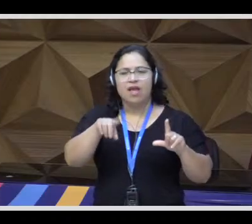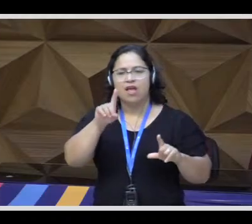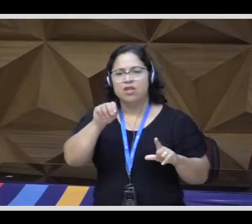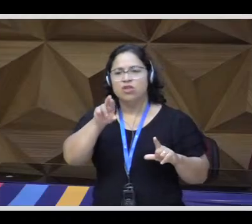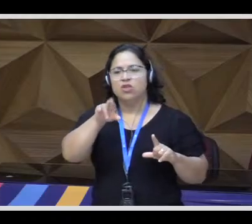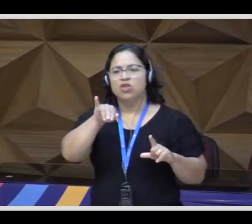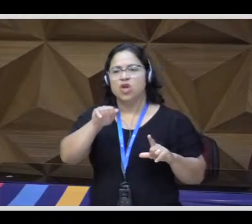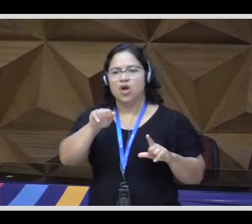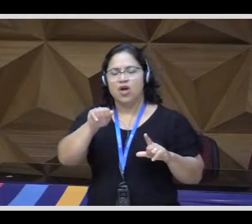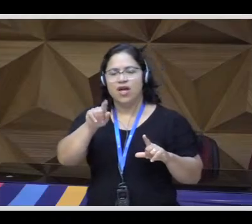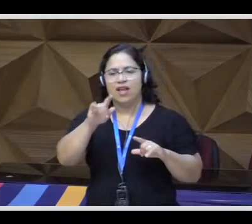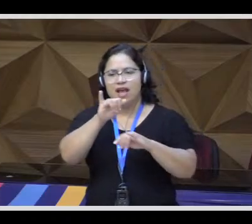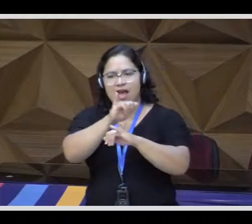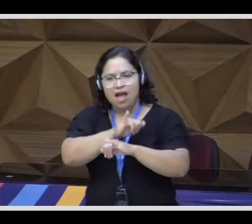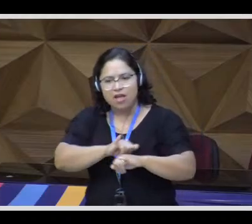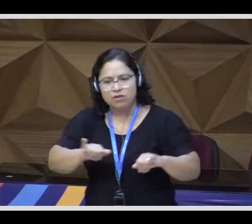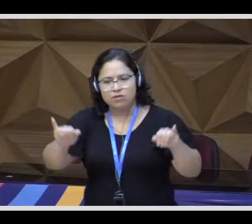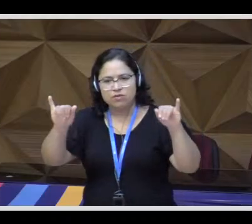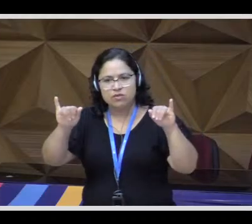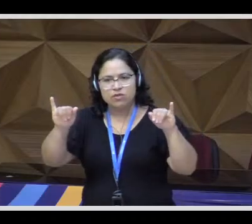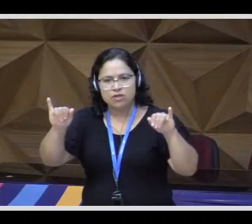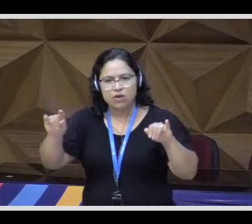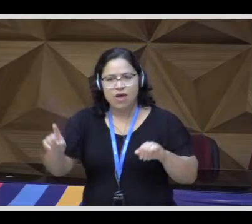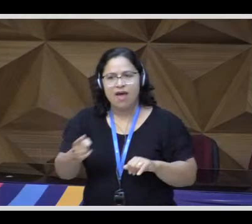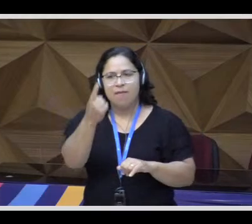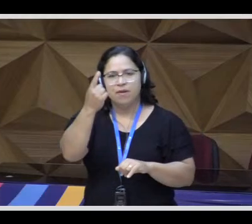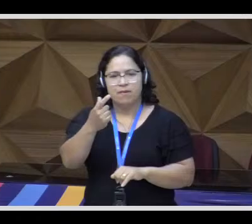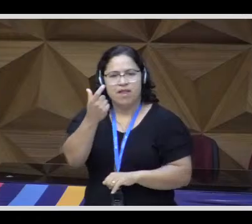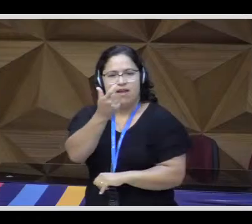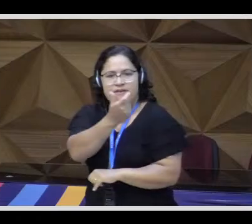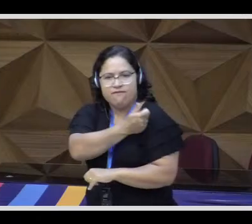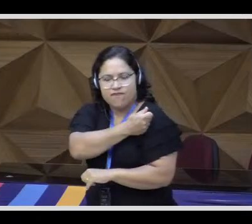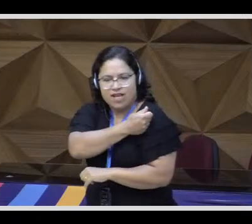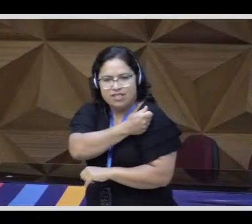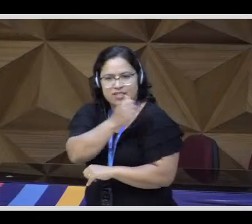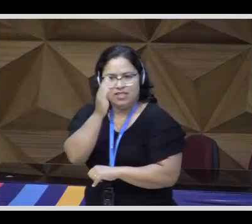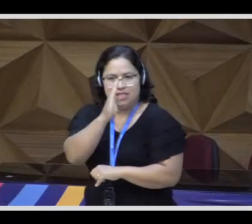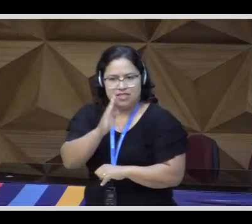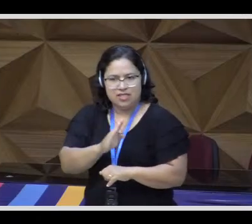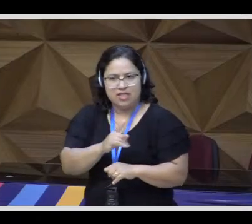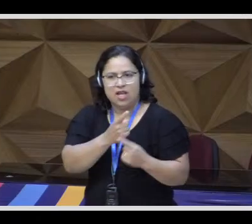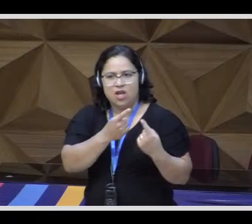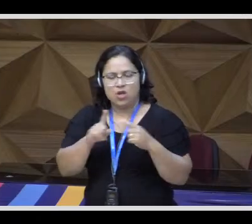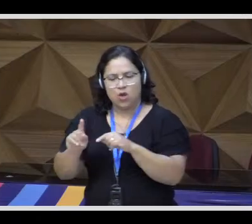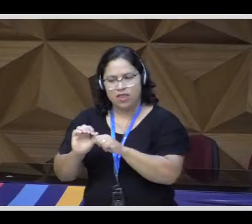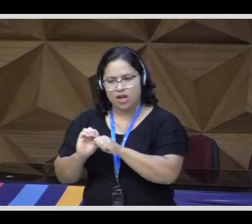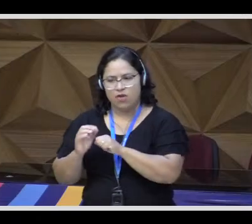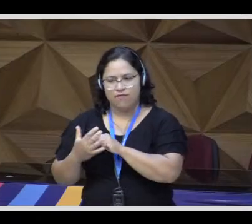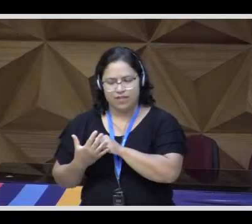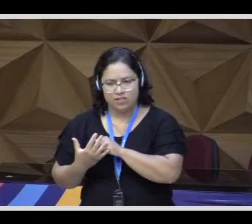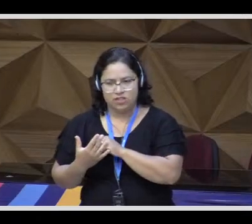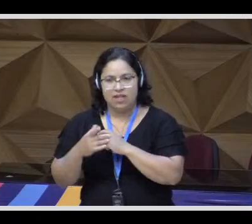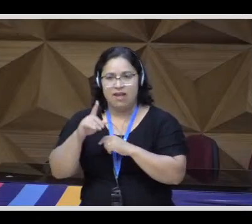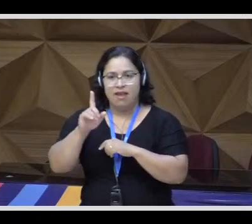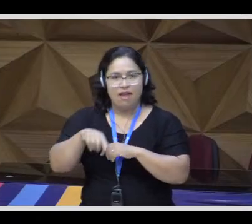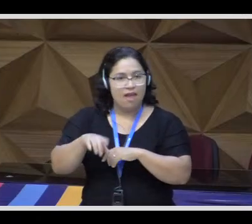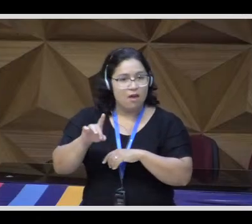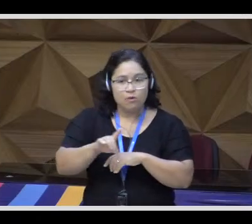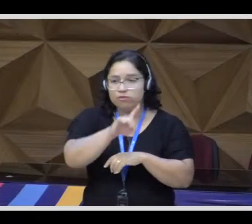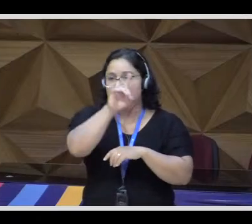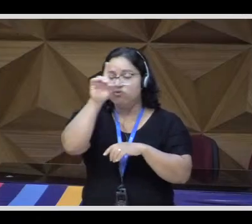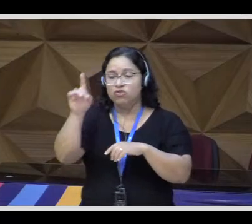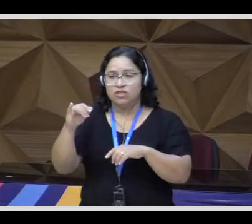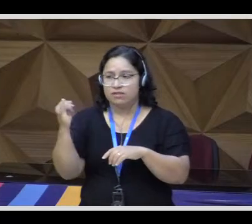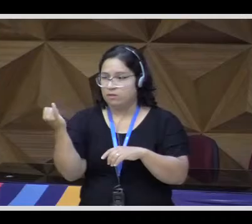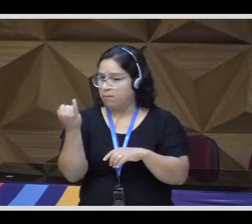first Brazilian vaccine against COVID. So this is a very important day in Brazilian politics. Everybody was